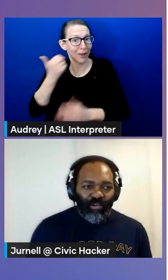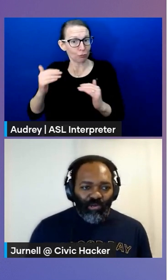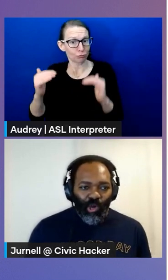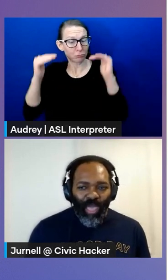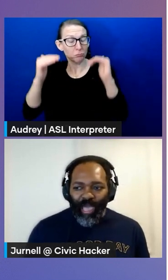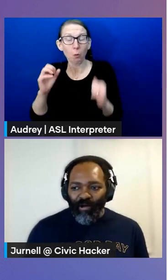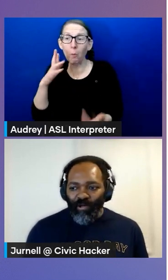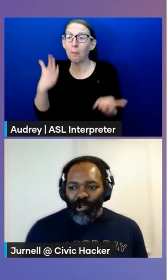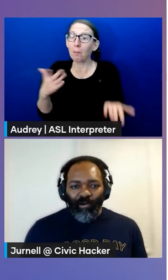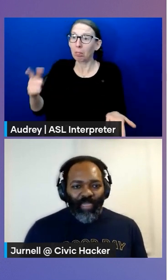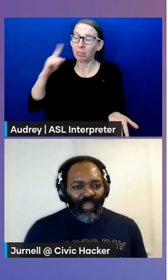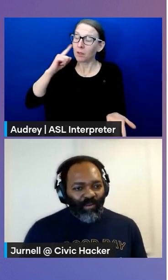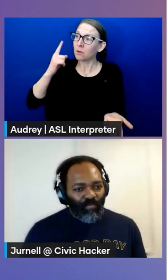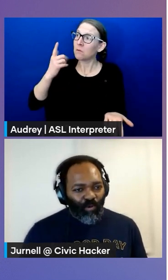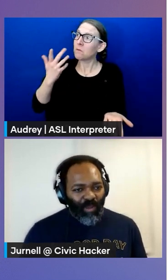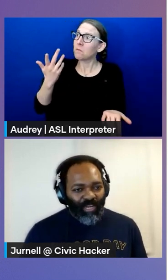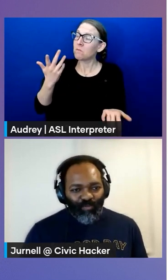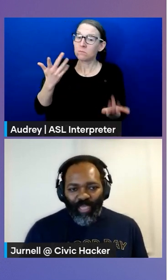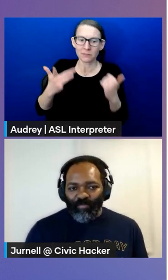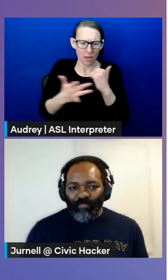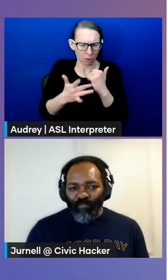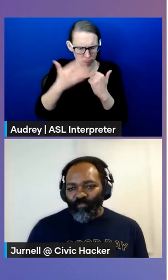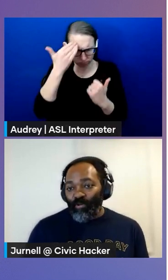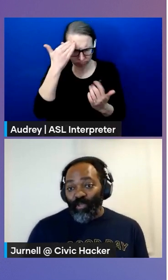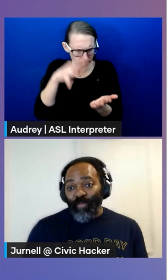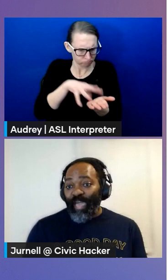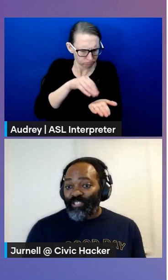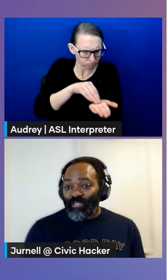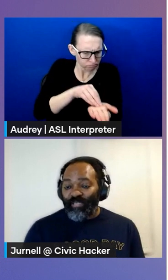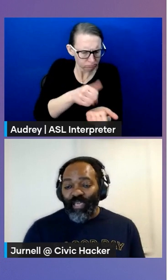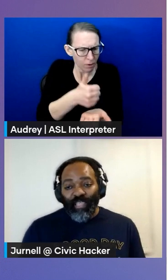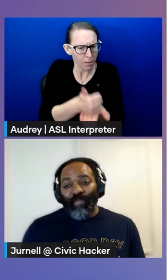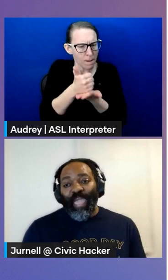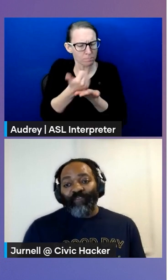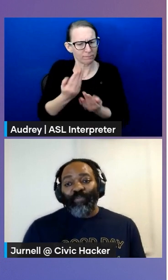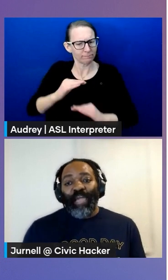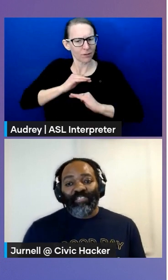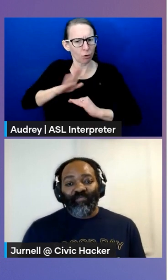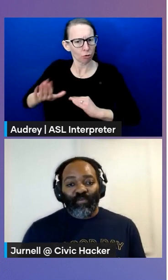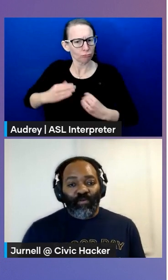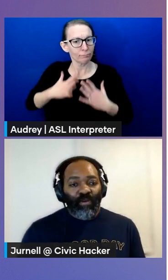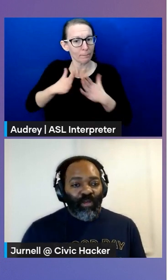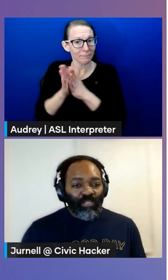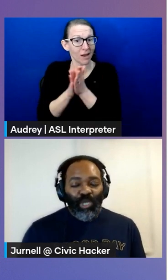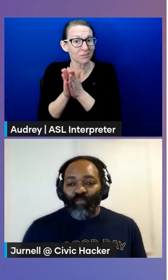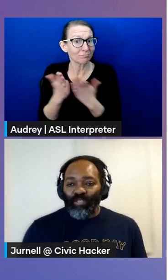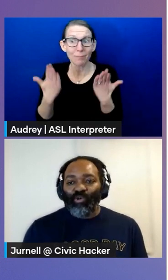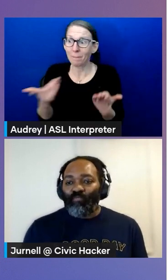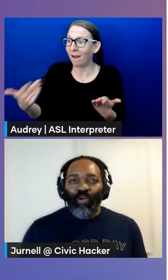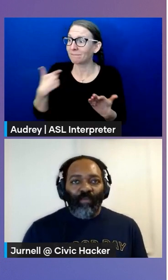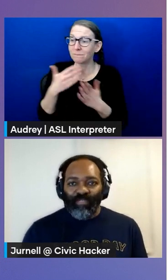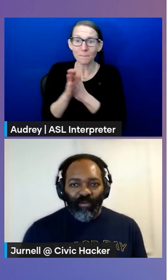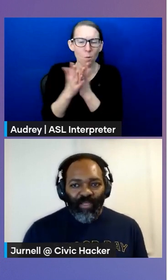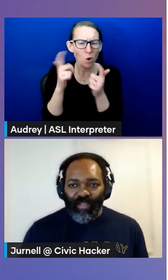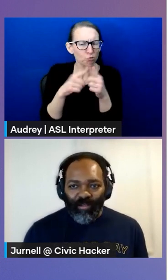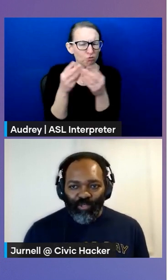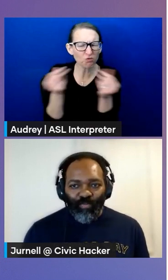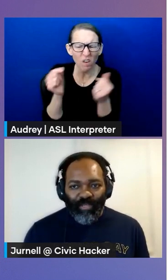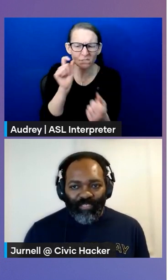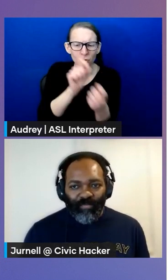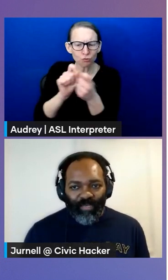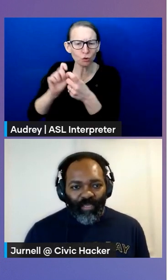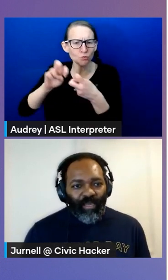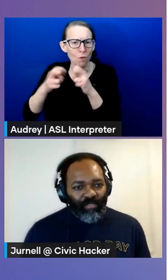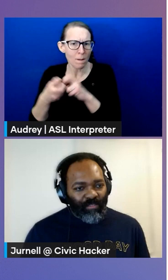additional technical know-how or gaining more knowledge will help them fulfill their passions. They may have a passion for solving certain problems that are in